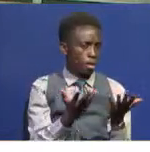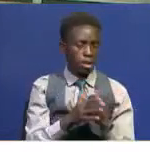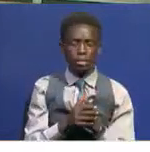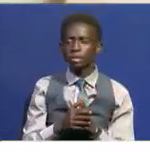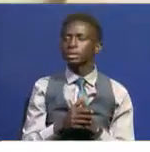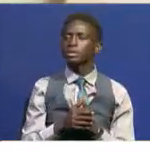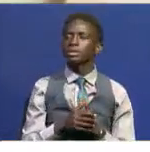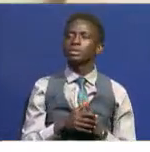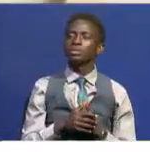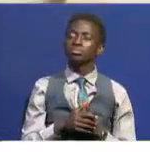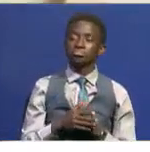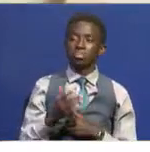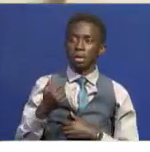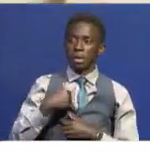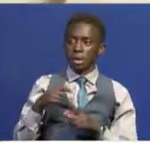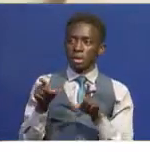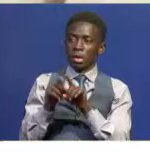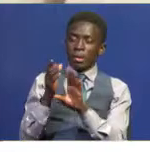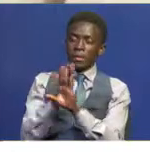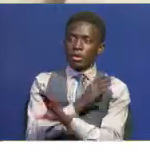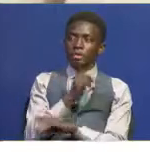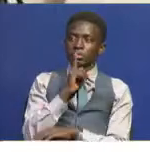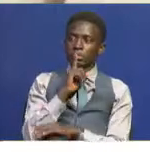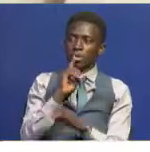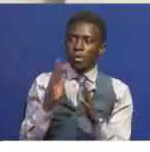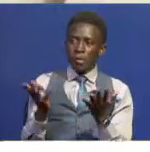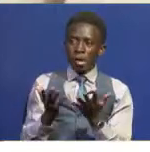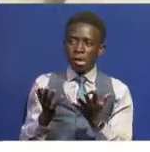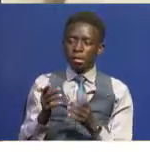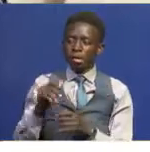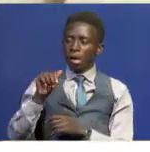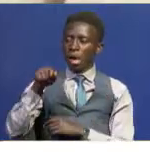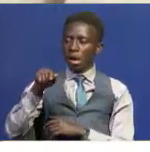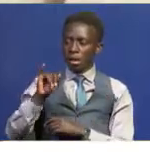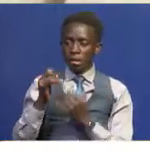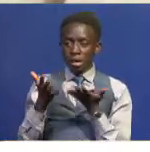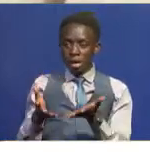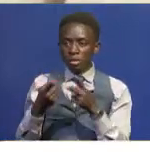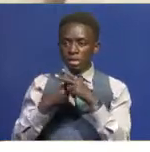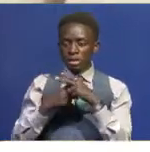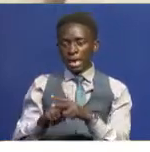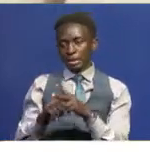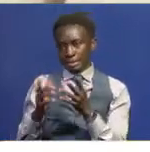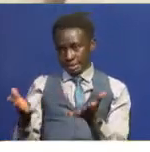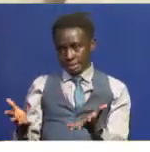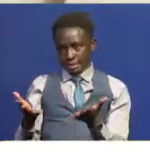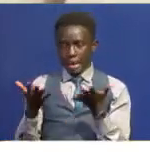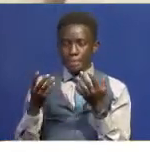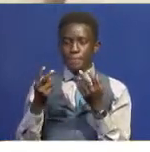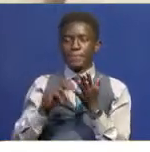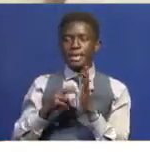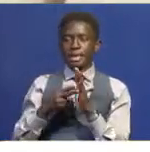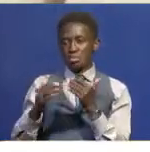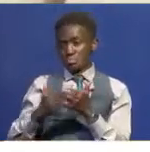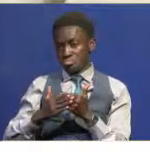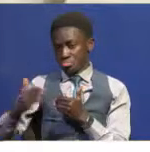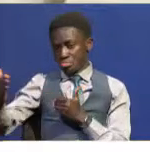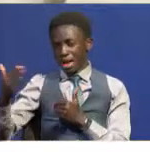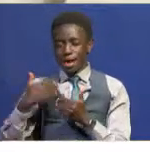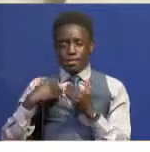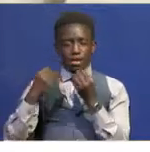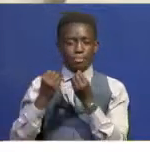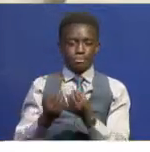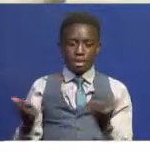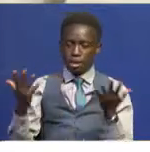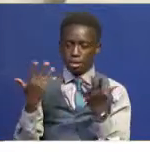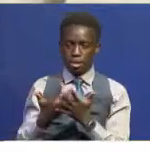so as I said before, AI is just at its beginning. So there's so many more things that are going to come in regards to AI,